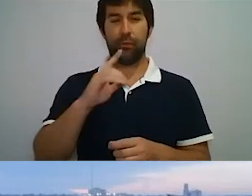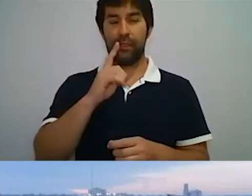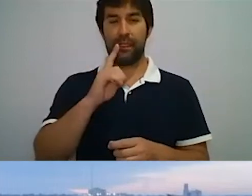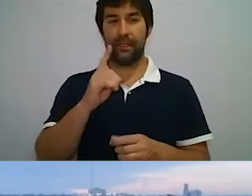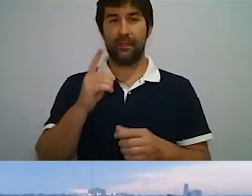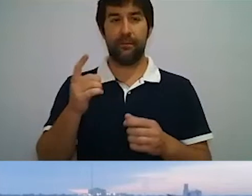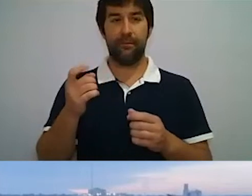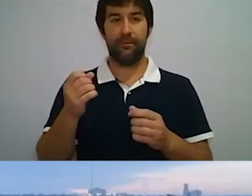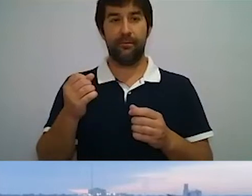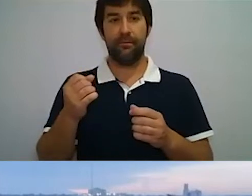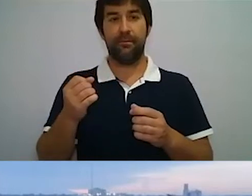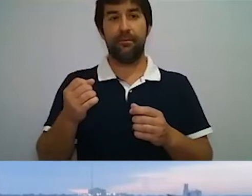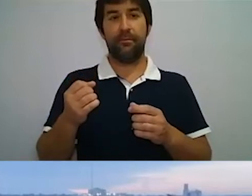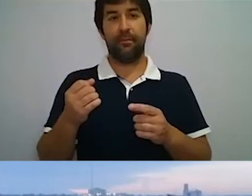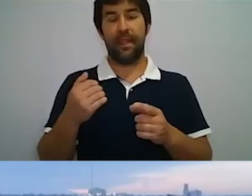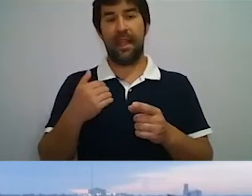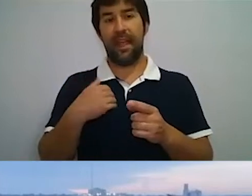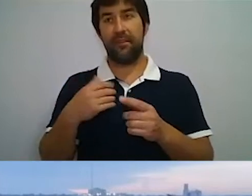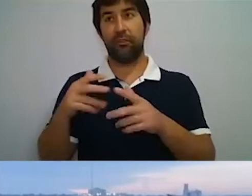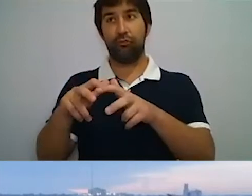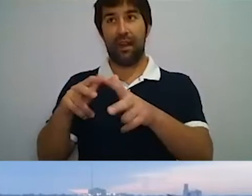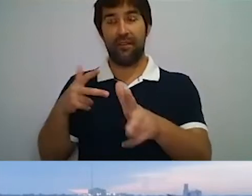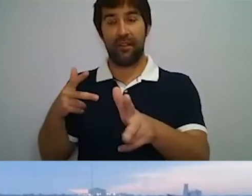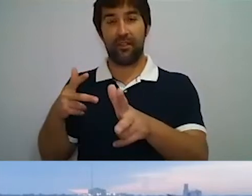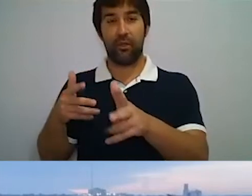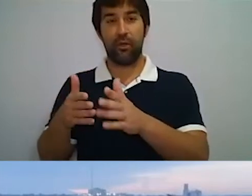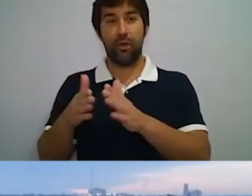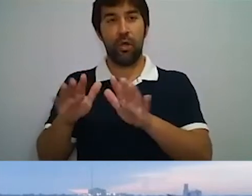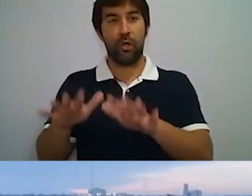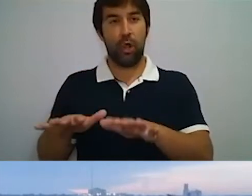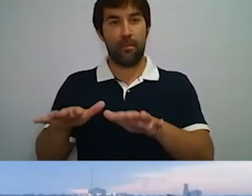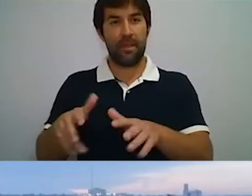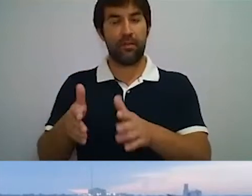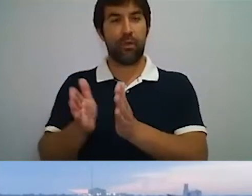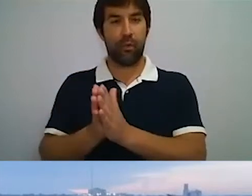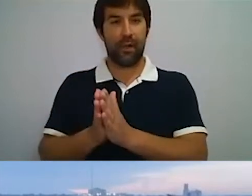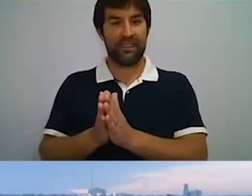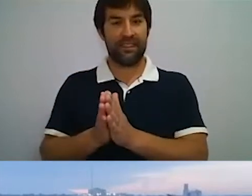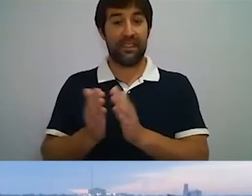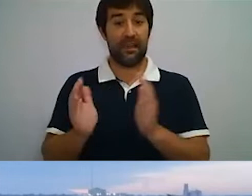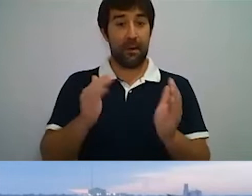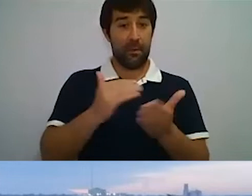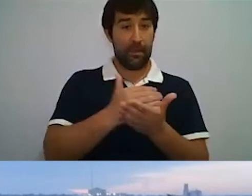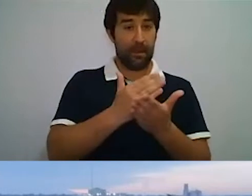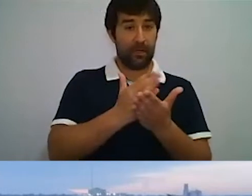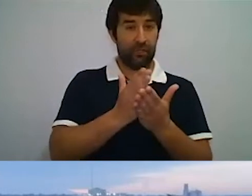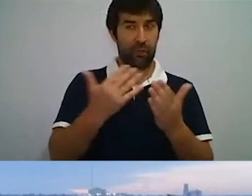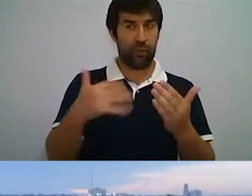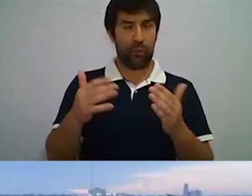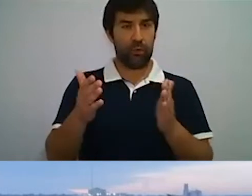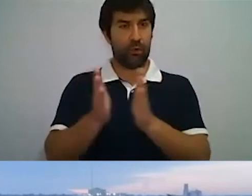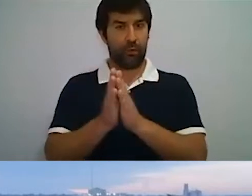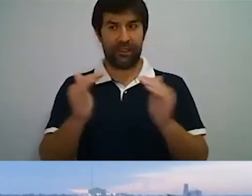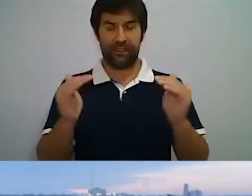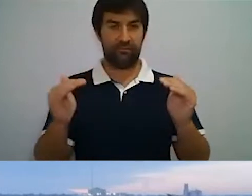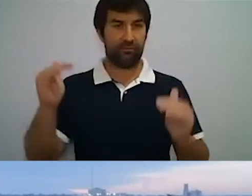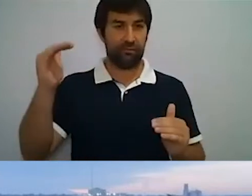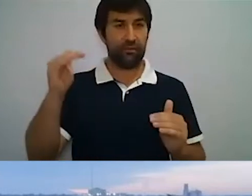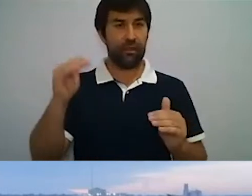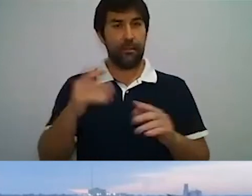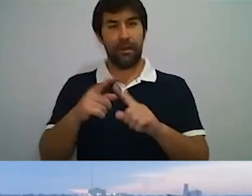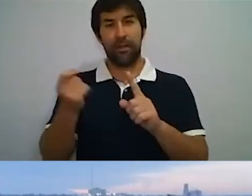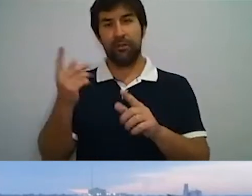benefits, things like uniforms, office supplies, utility bills for our facilities. The capital budget that we're going to discuss tonight